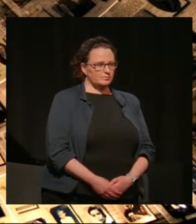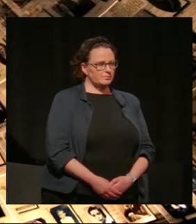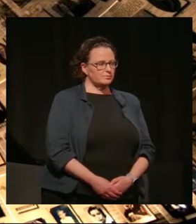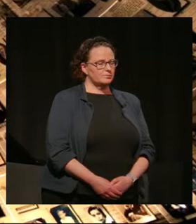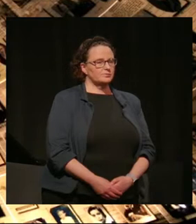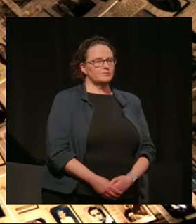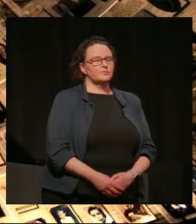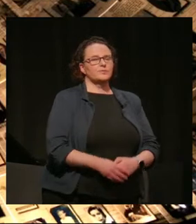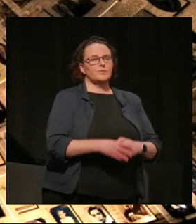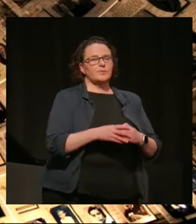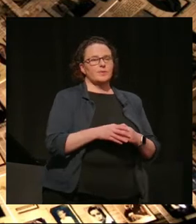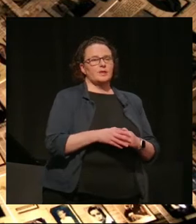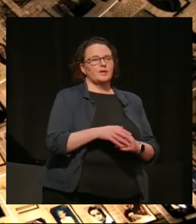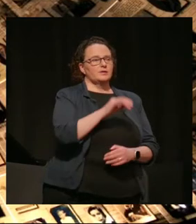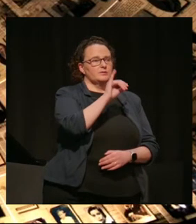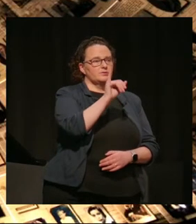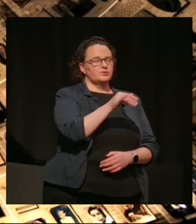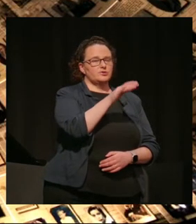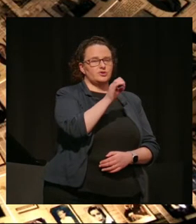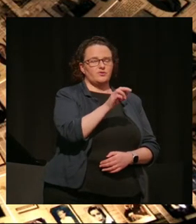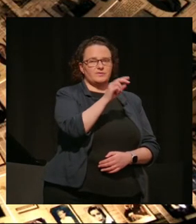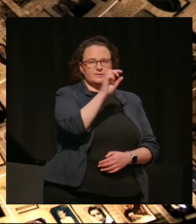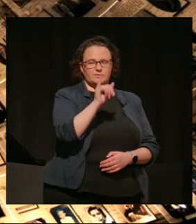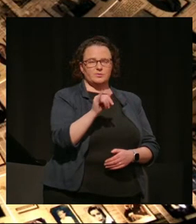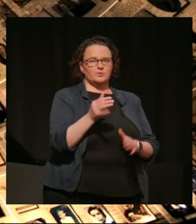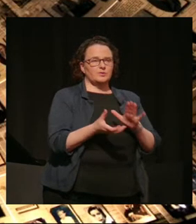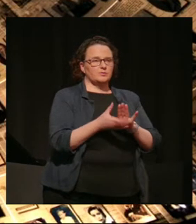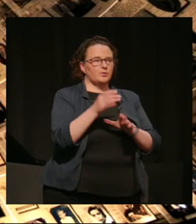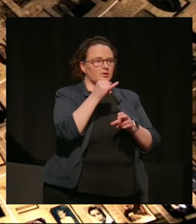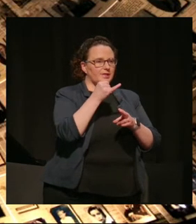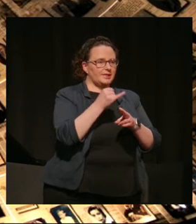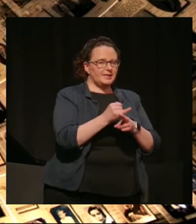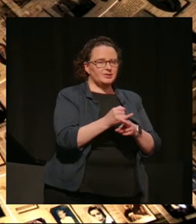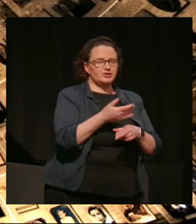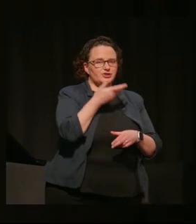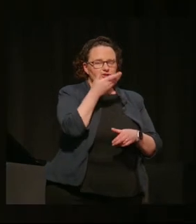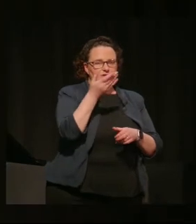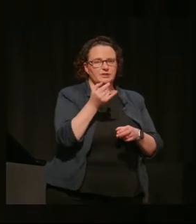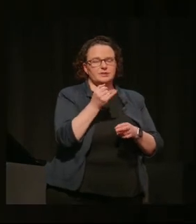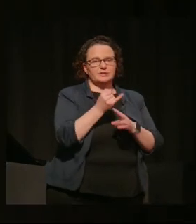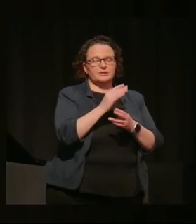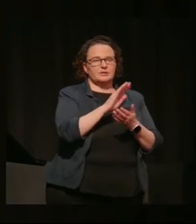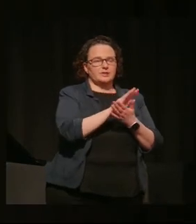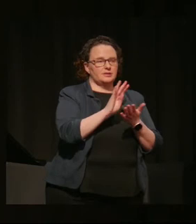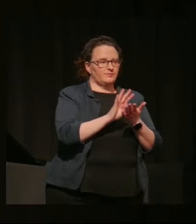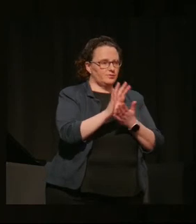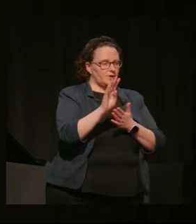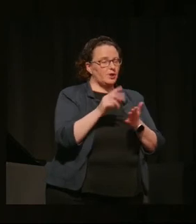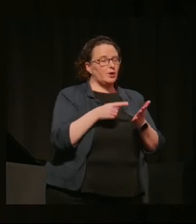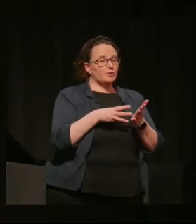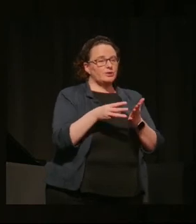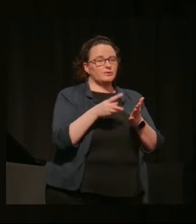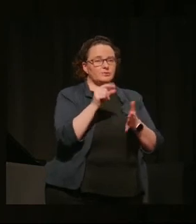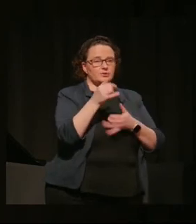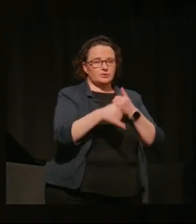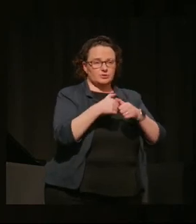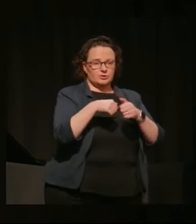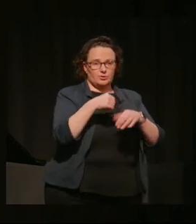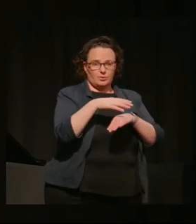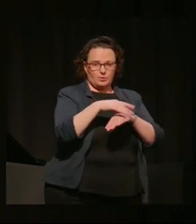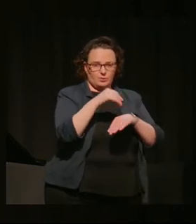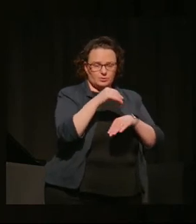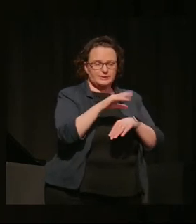Joe Veselsky was born in Czechoslovakia in 1918. When Joe was 20 years old, Hitler invaded and Joe fled